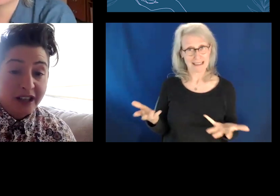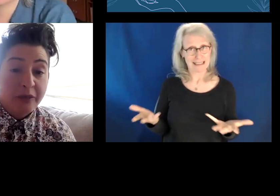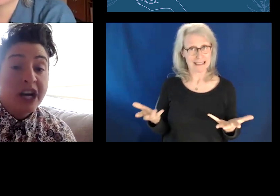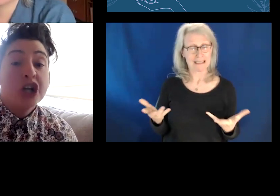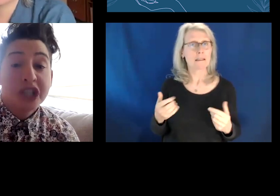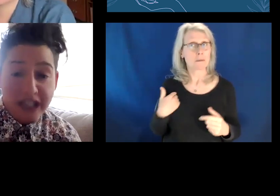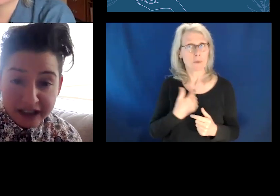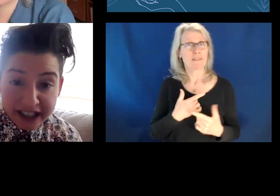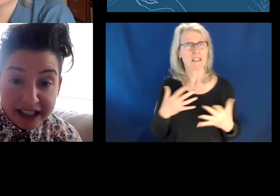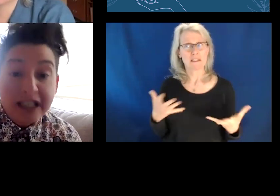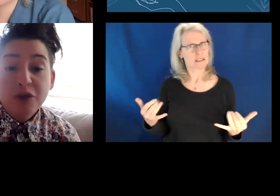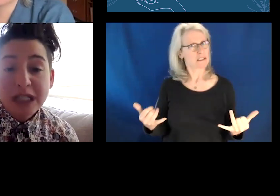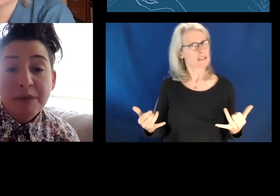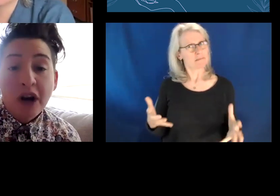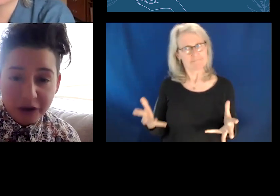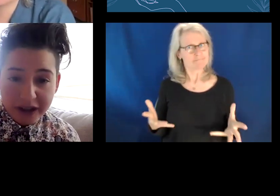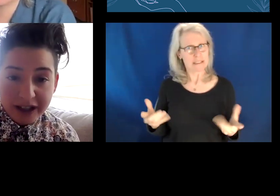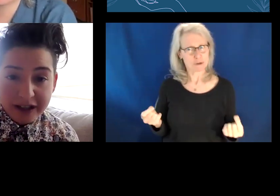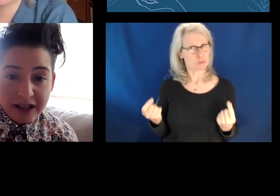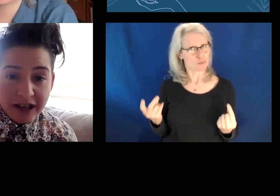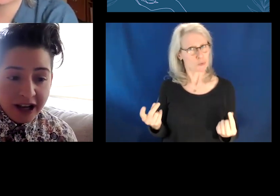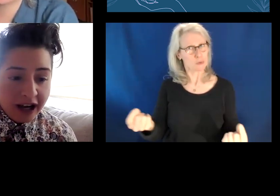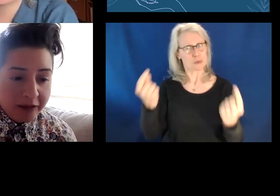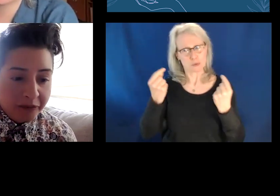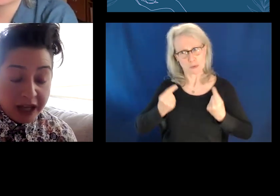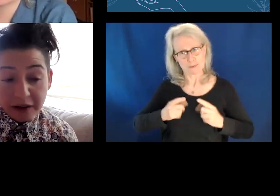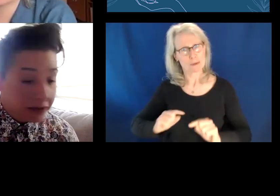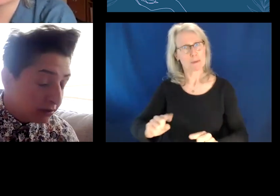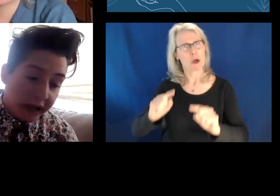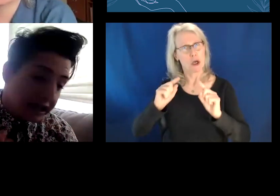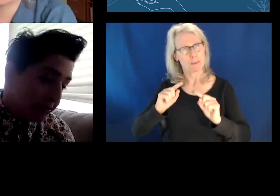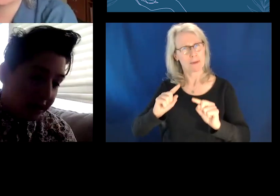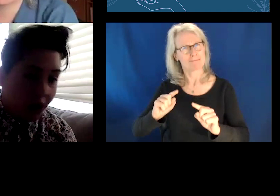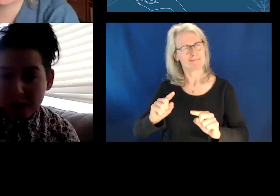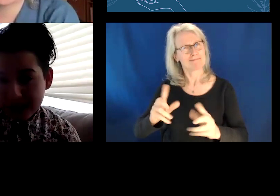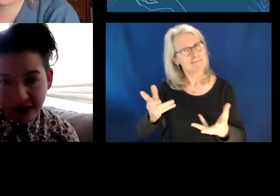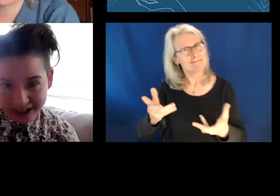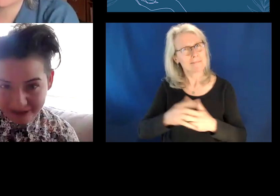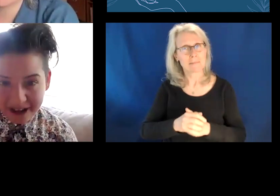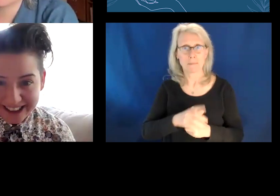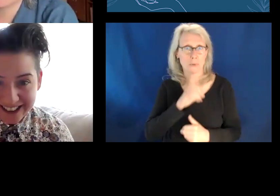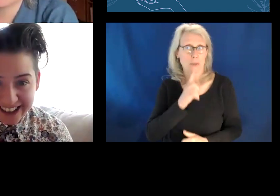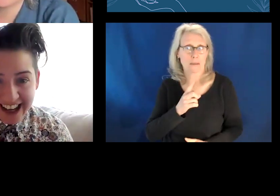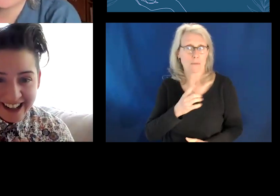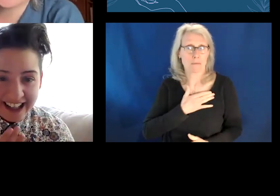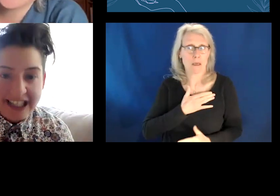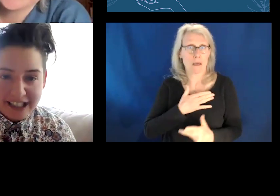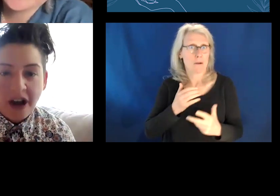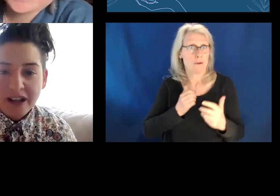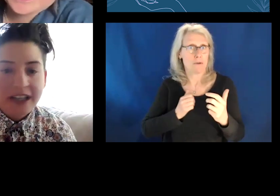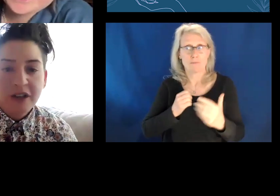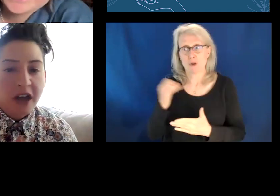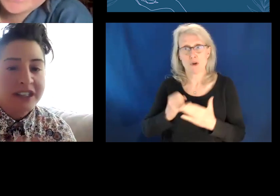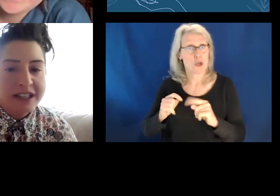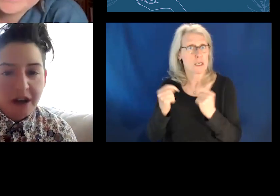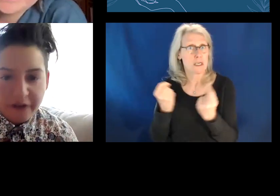leaders that like we urgently need to respond to things. And with my teams, I'm always talking about it, you know, like let's